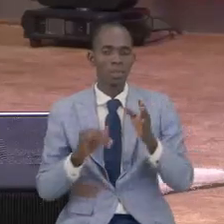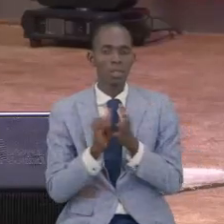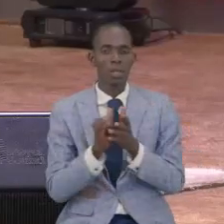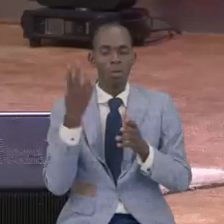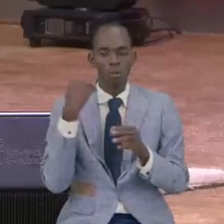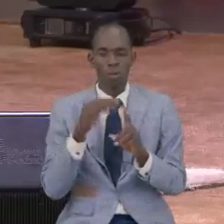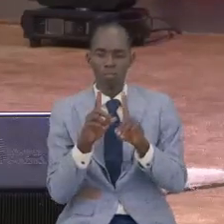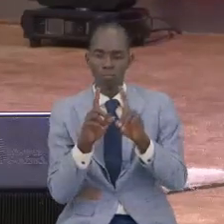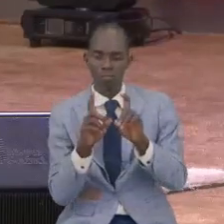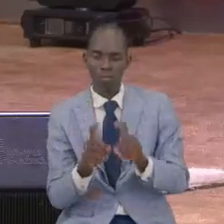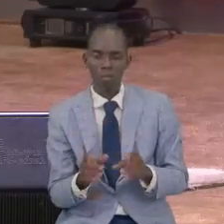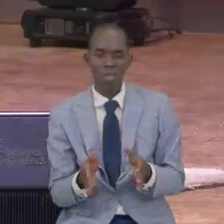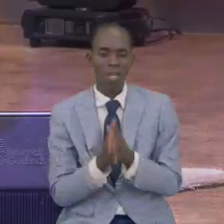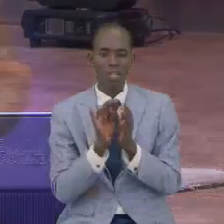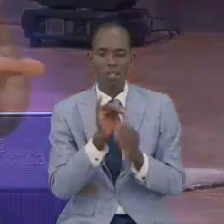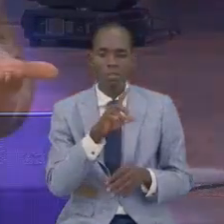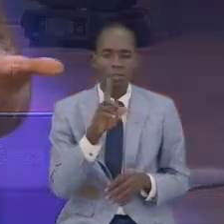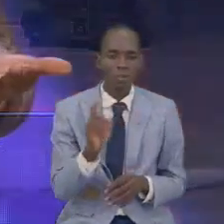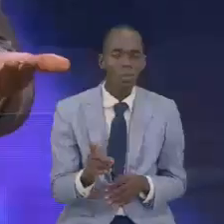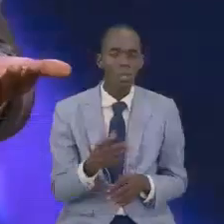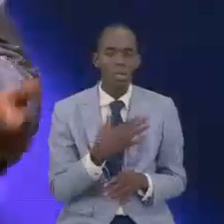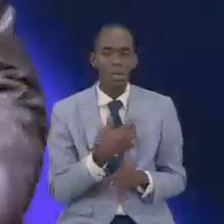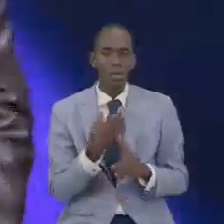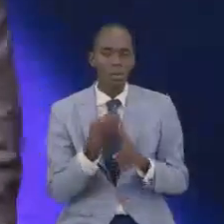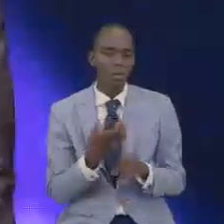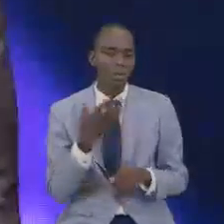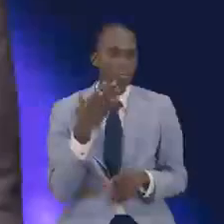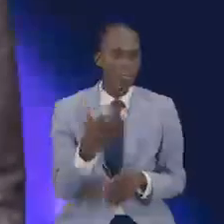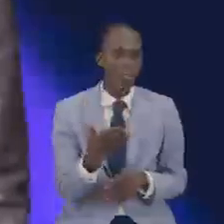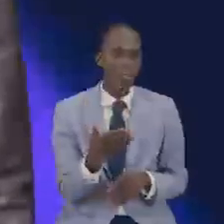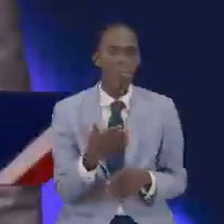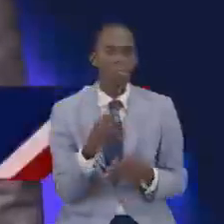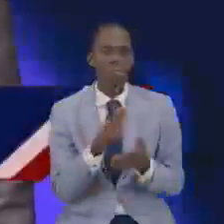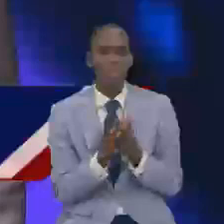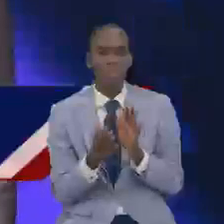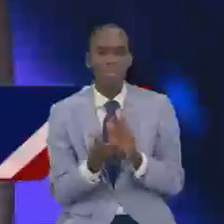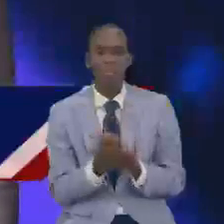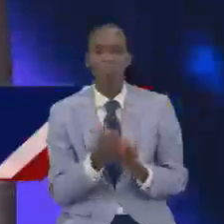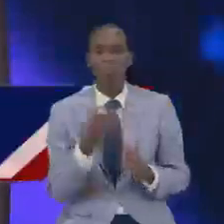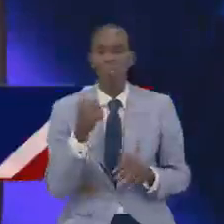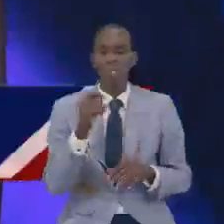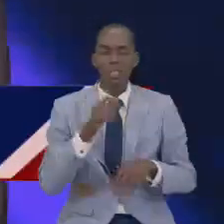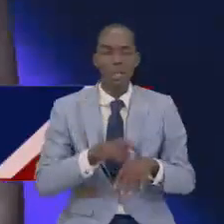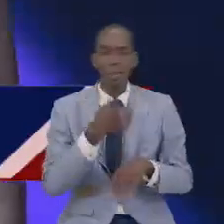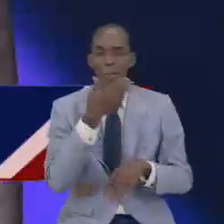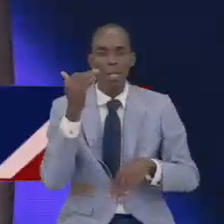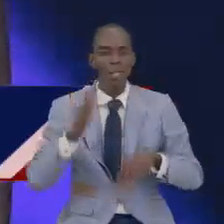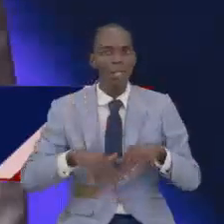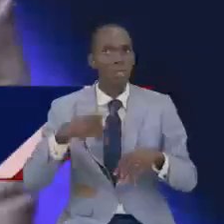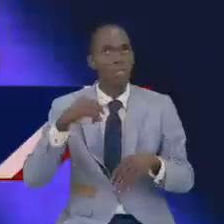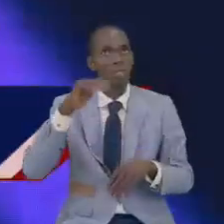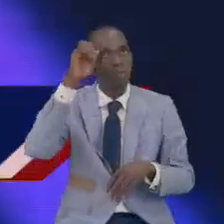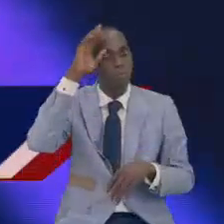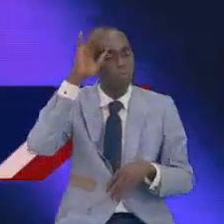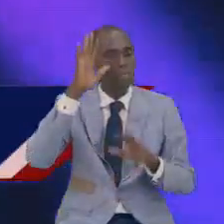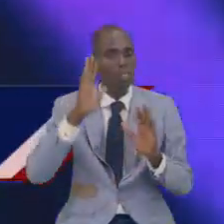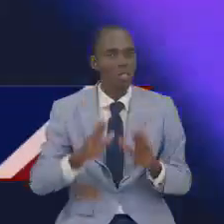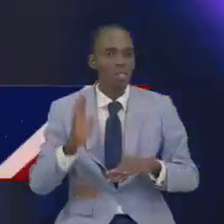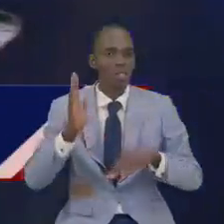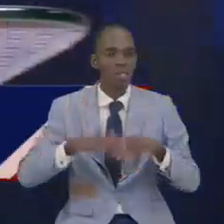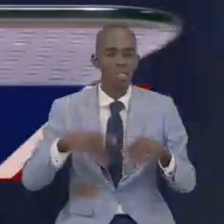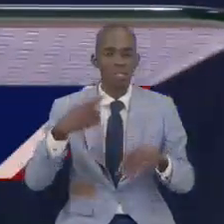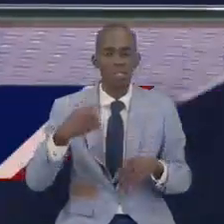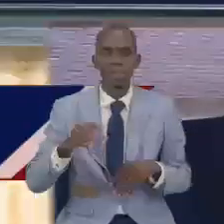him, asking questions, and then he found them 10 times better than the magicians, than the astrologers. I want